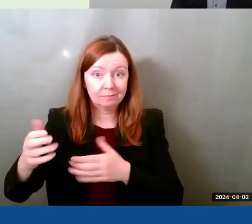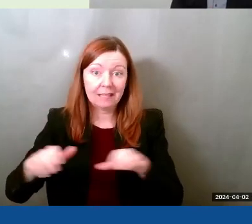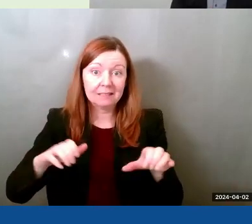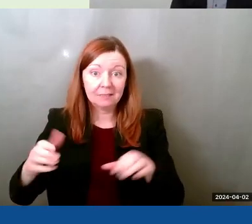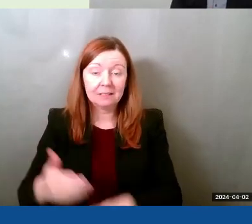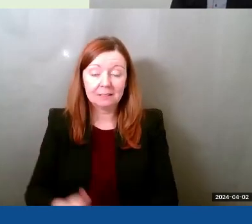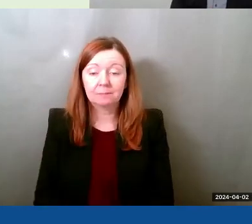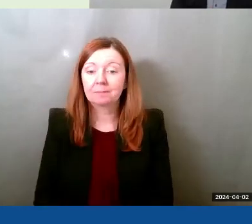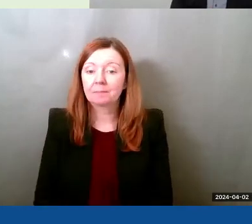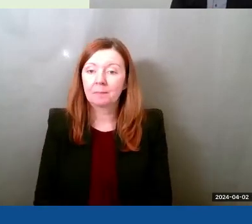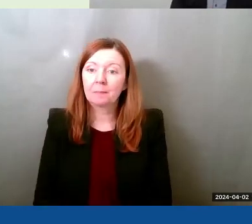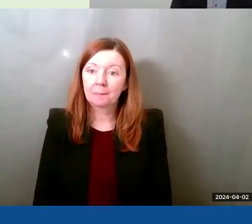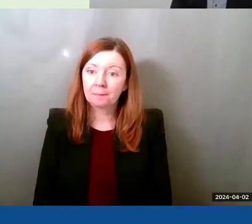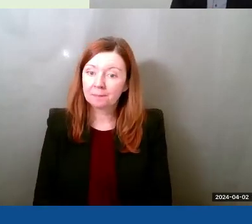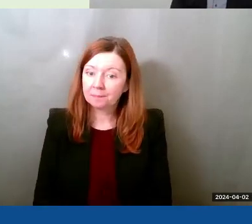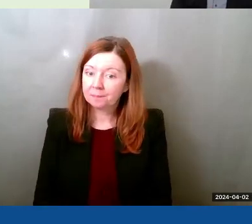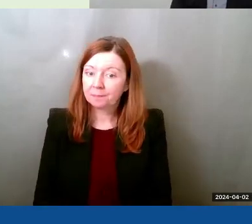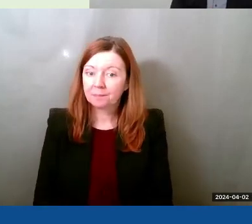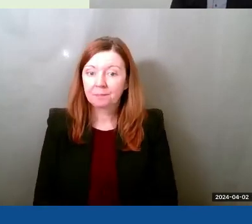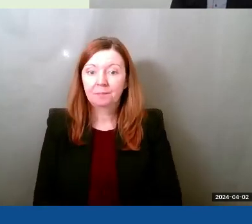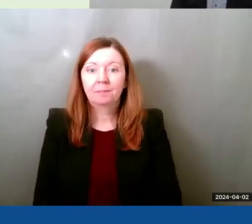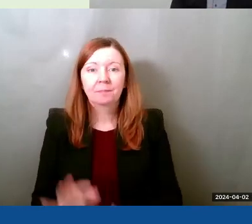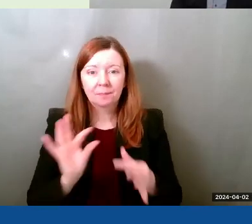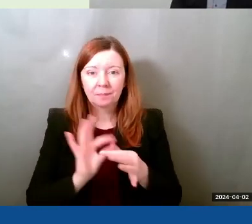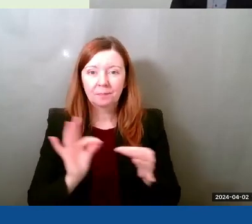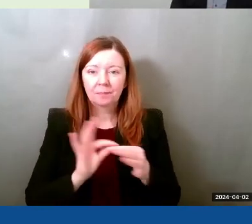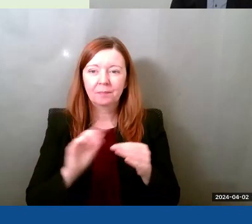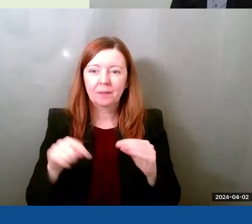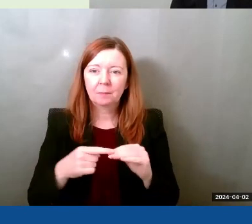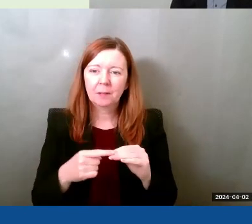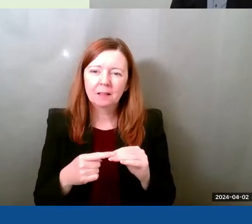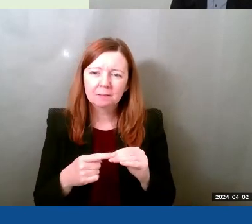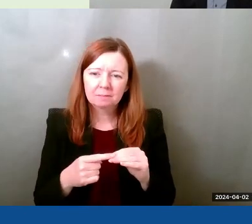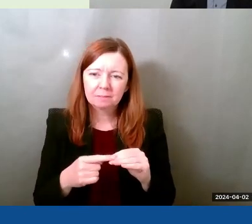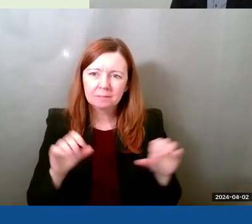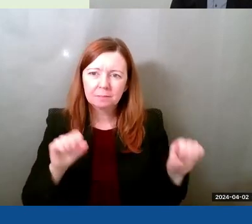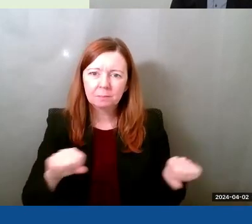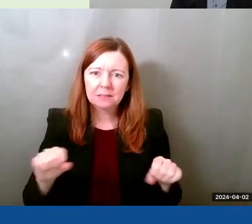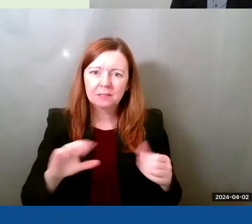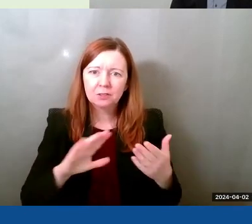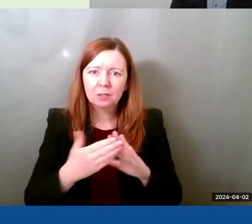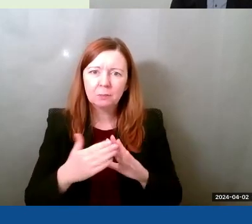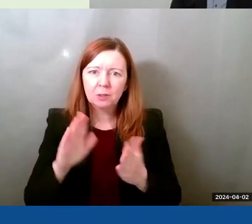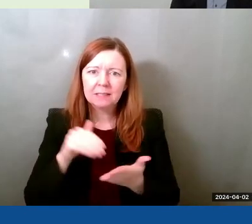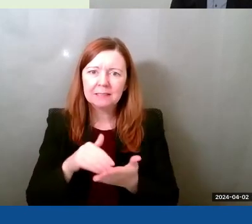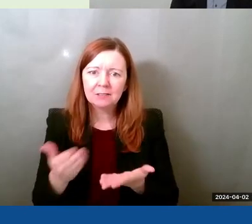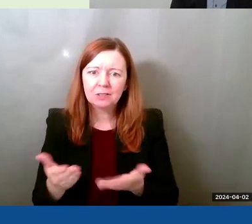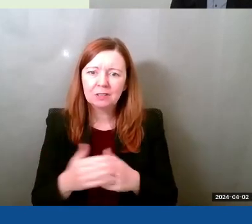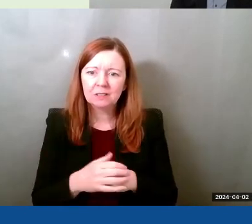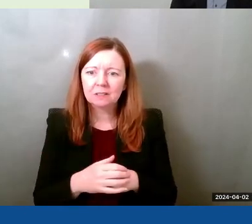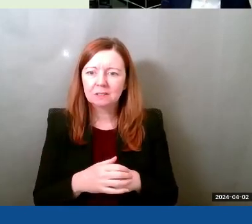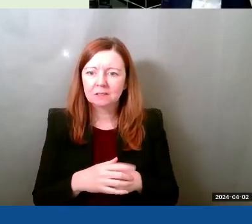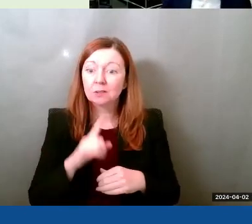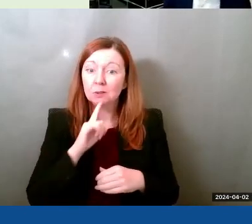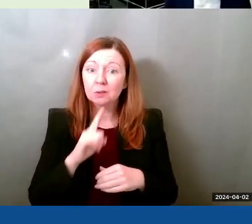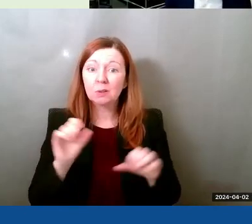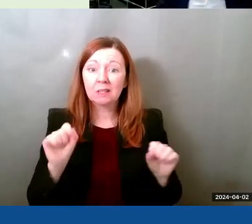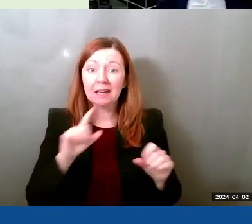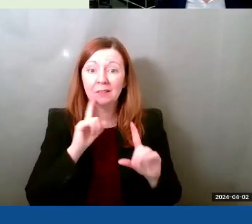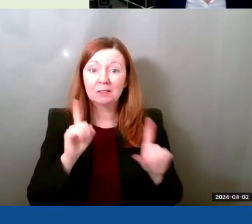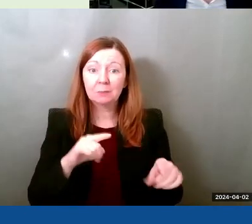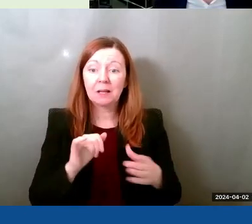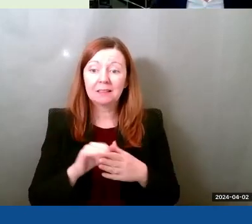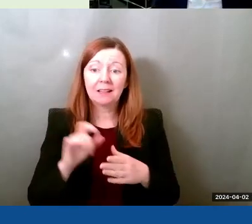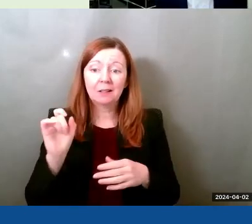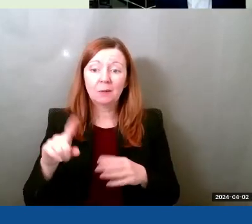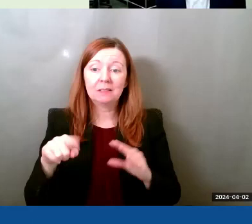activities. There was a comment about the question of a potential community center. Sure. Yeah, I can respond to that. I think there